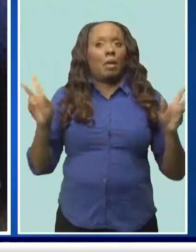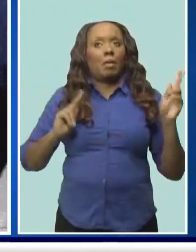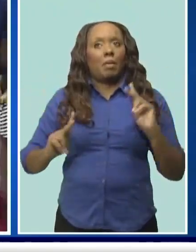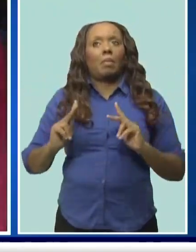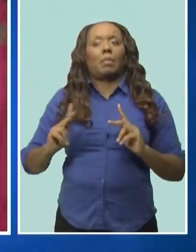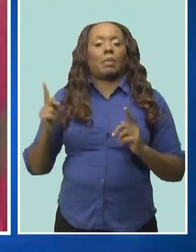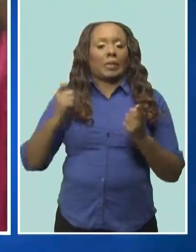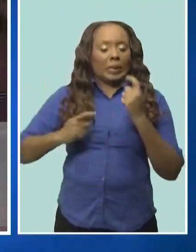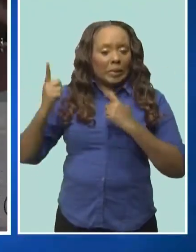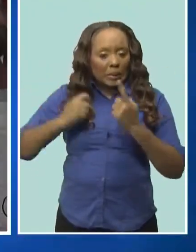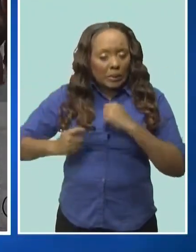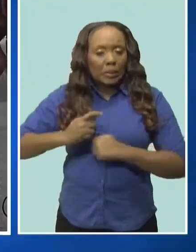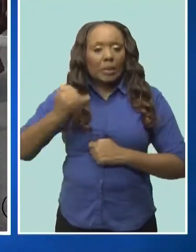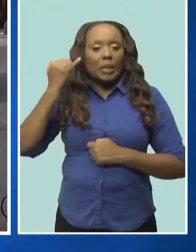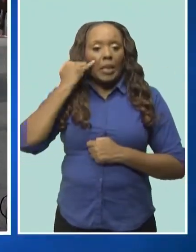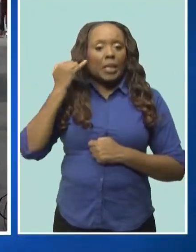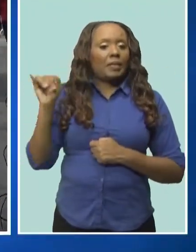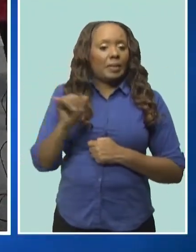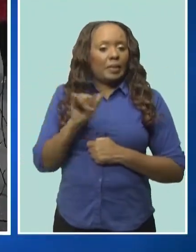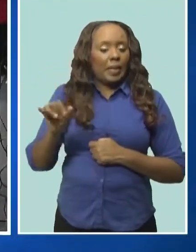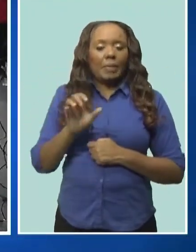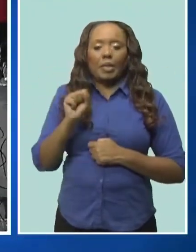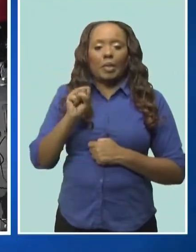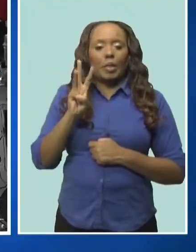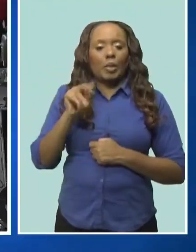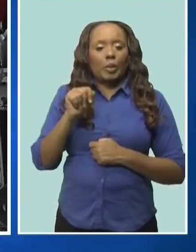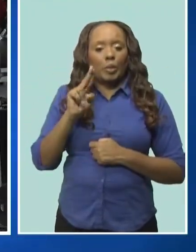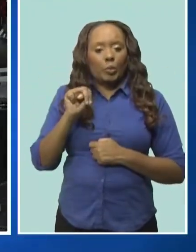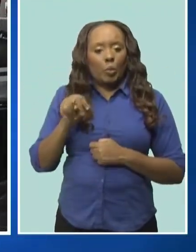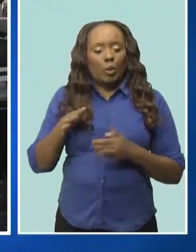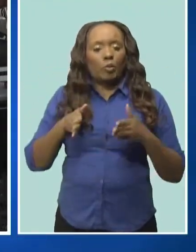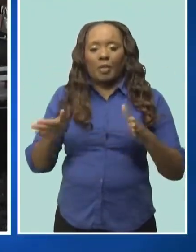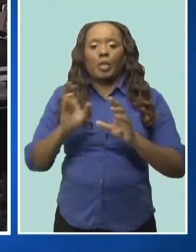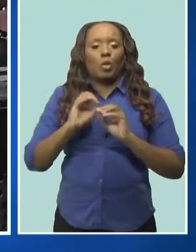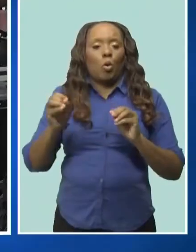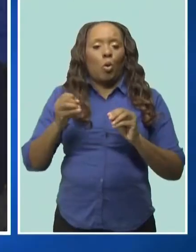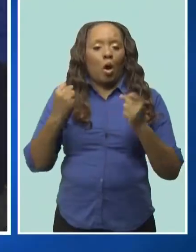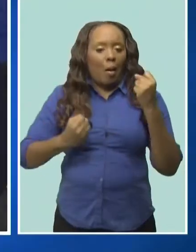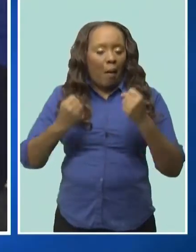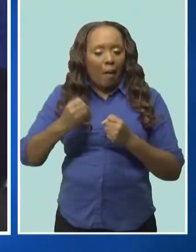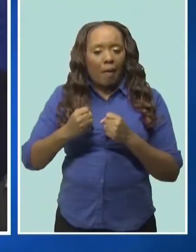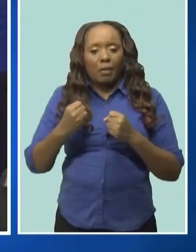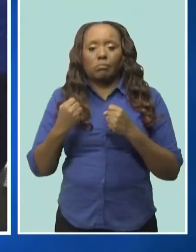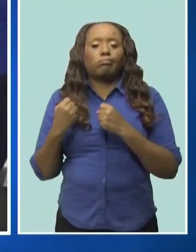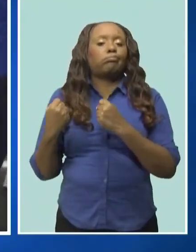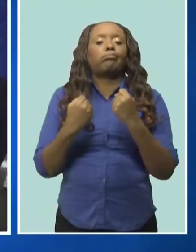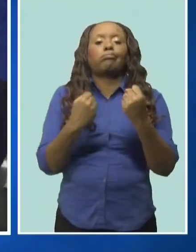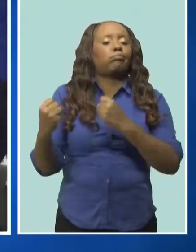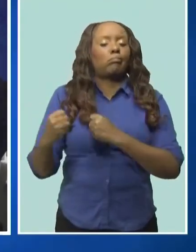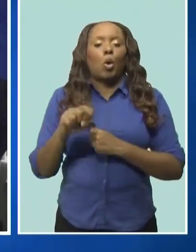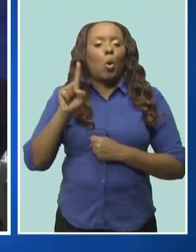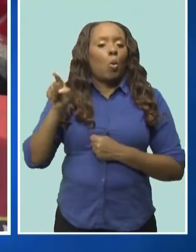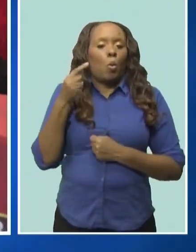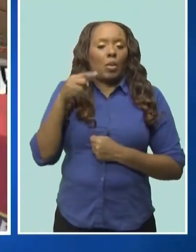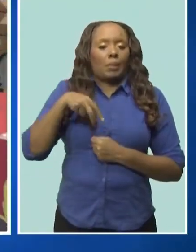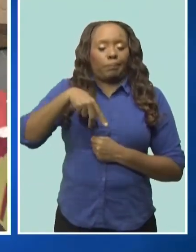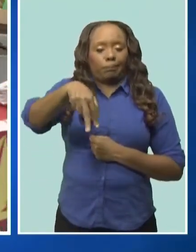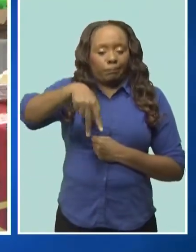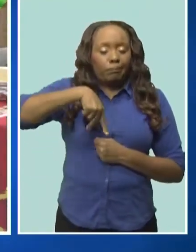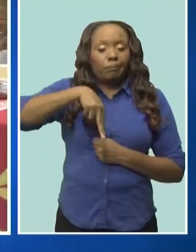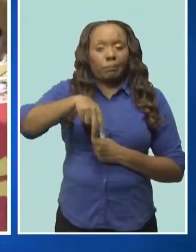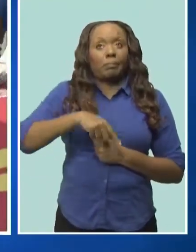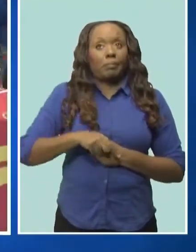more generally, and the Chamber of Commerce has had quite a bit to say in terms of revitalizing Bridgetown. So this is perhaps an important move today to